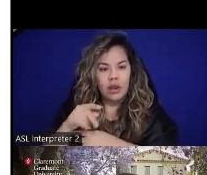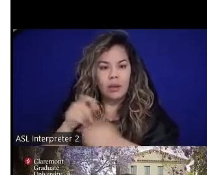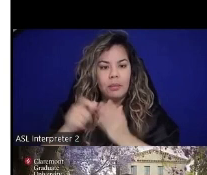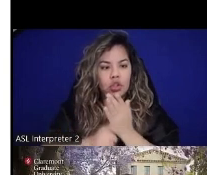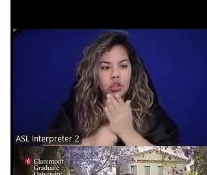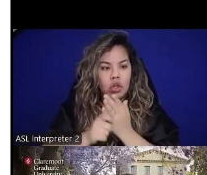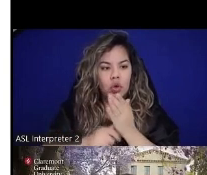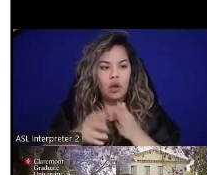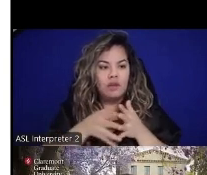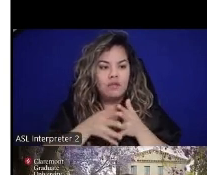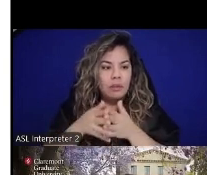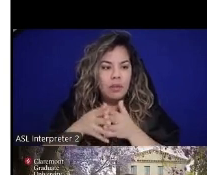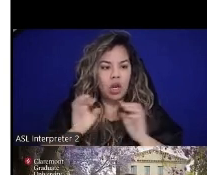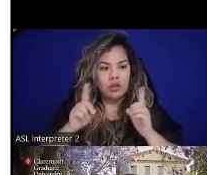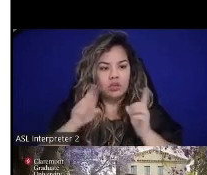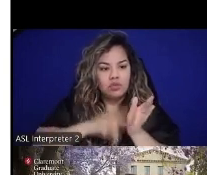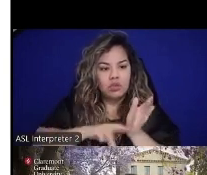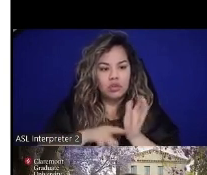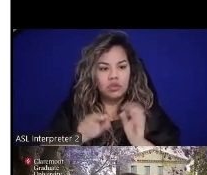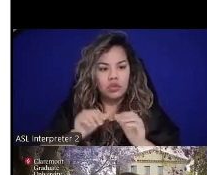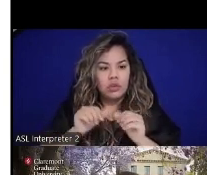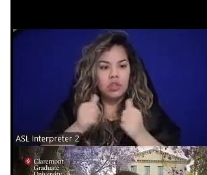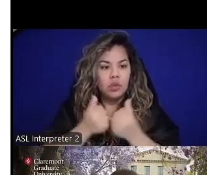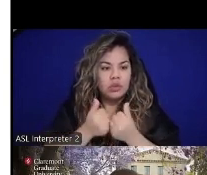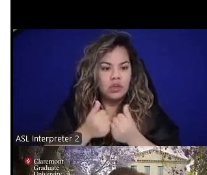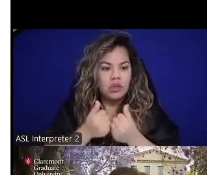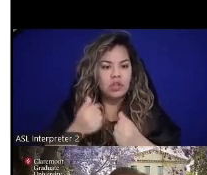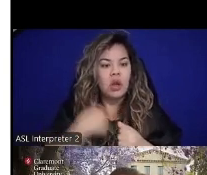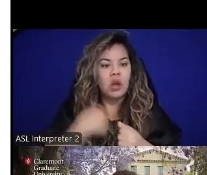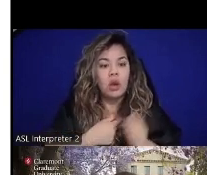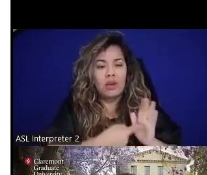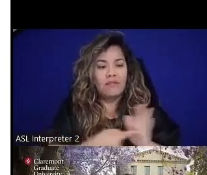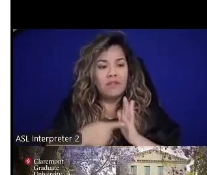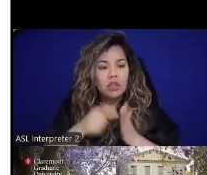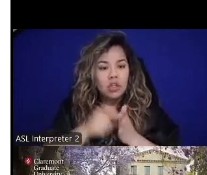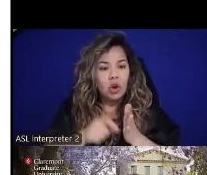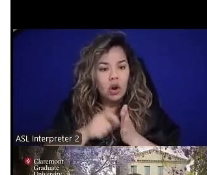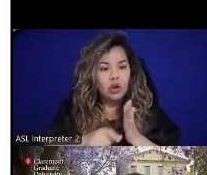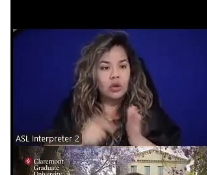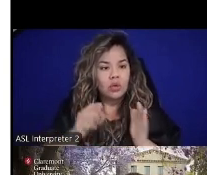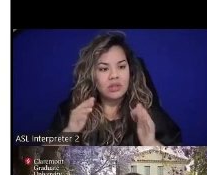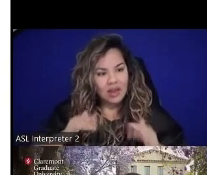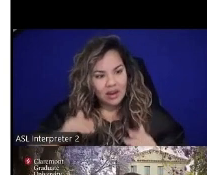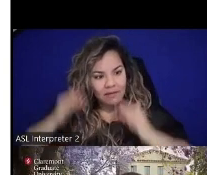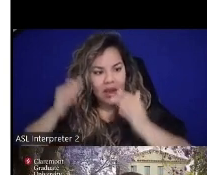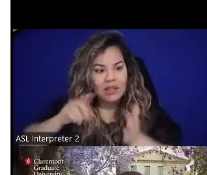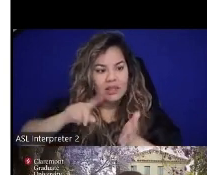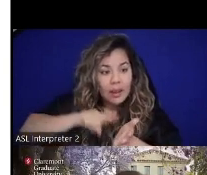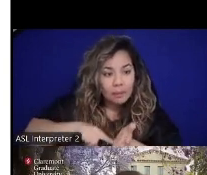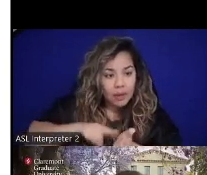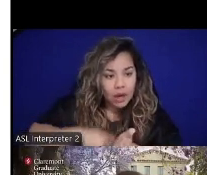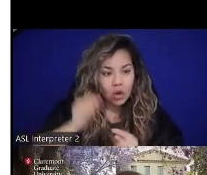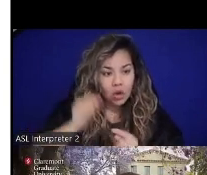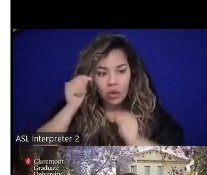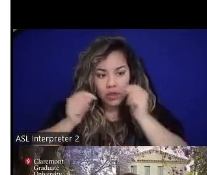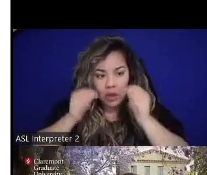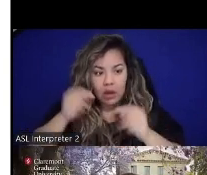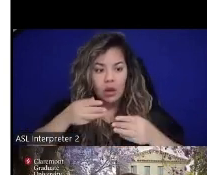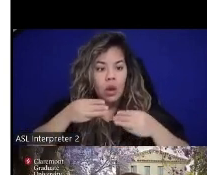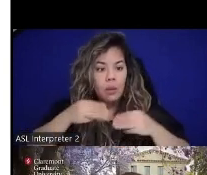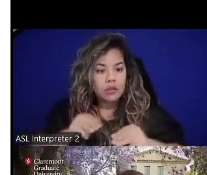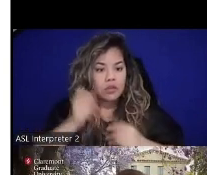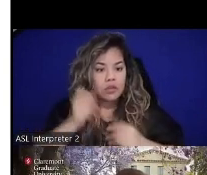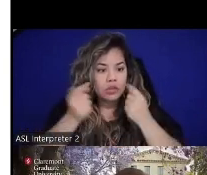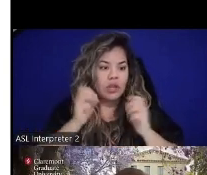Association, featuring articles that advance the empirical, theoretical, and methodological understanding of education and learning. It